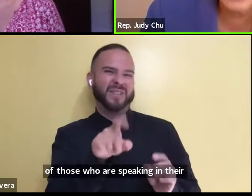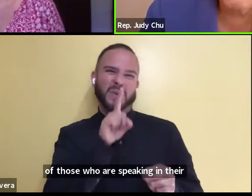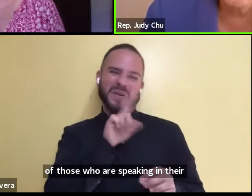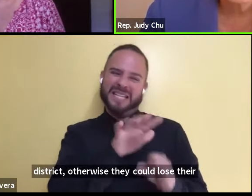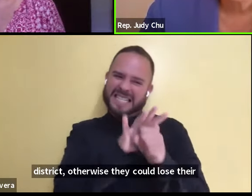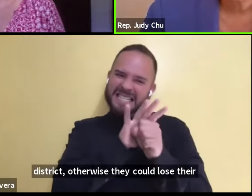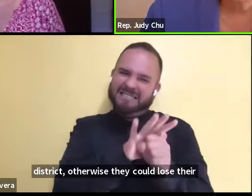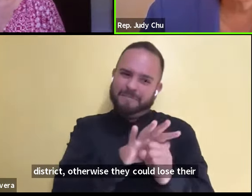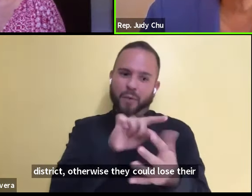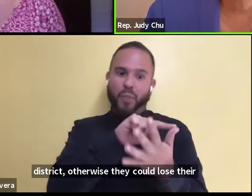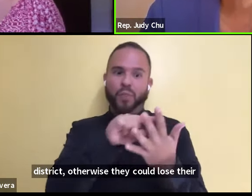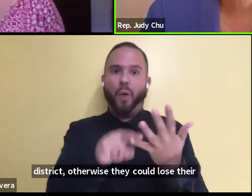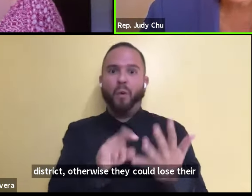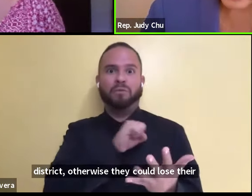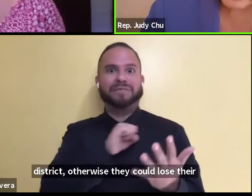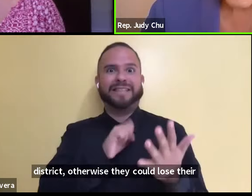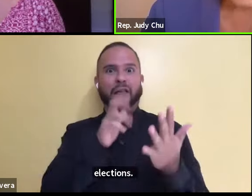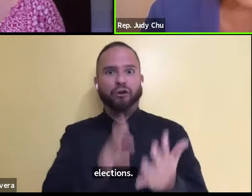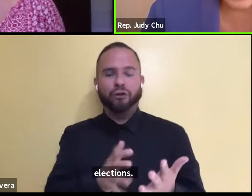on them.